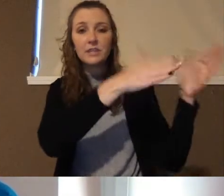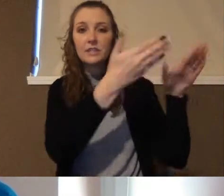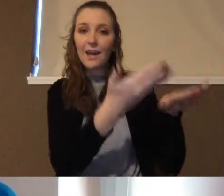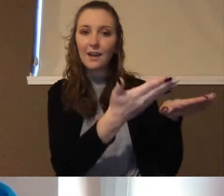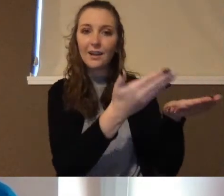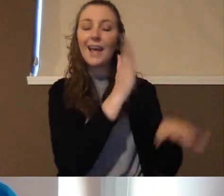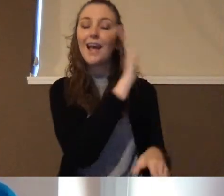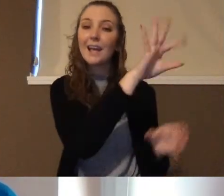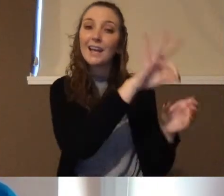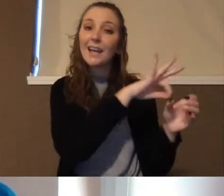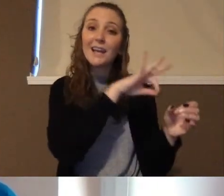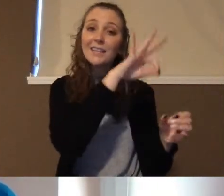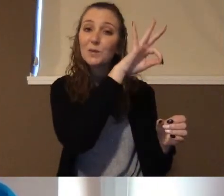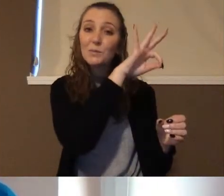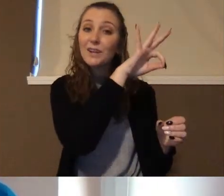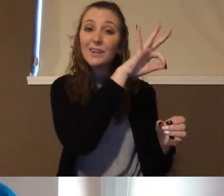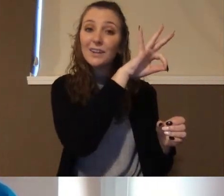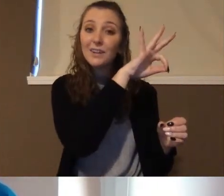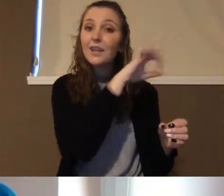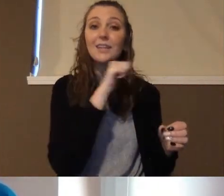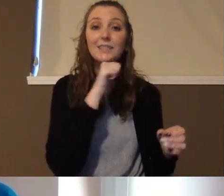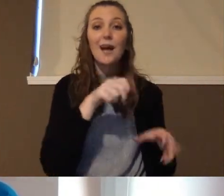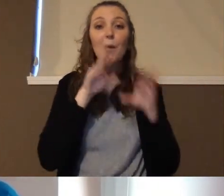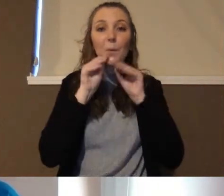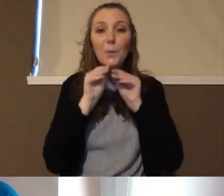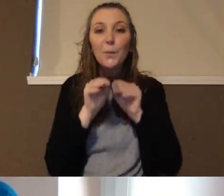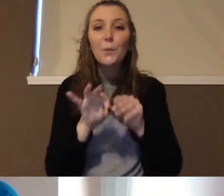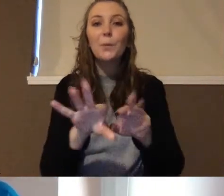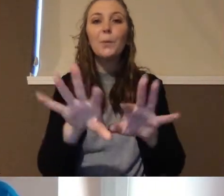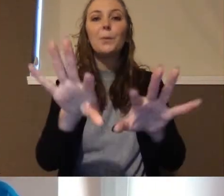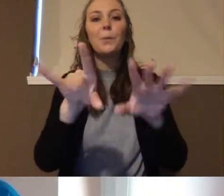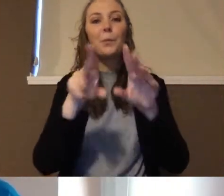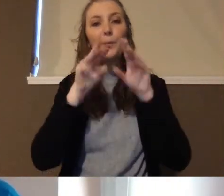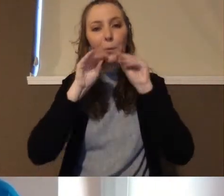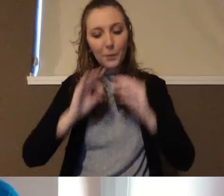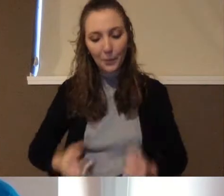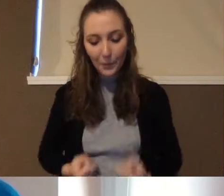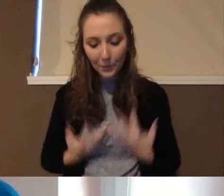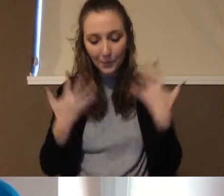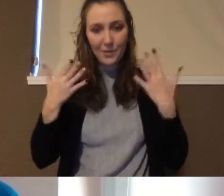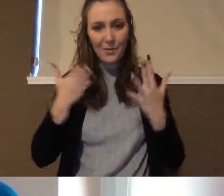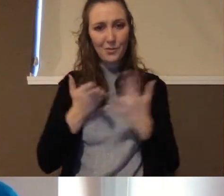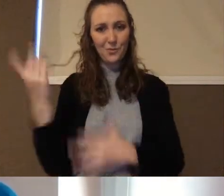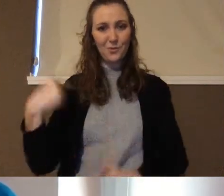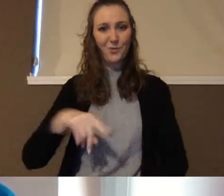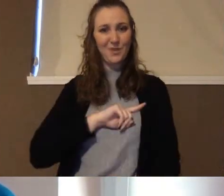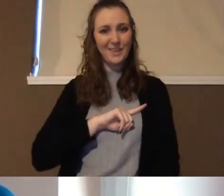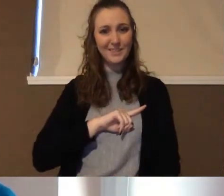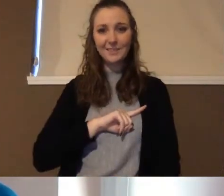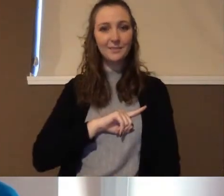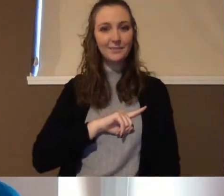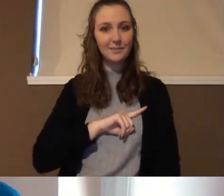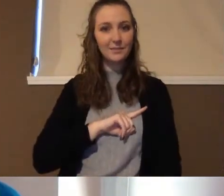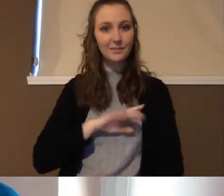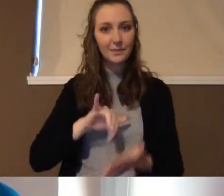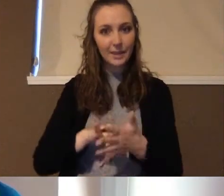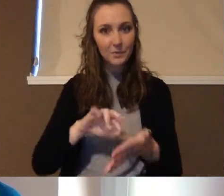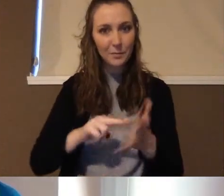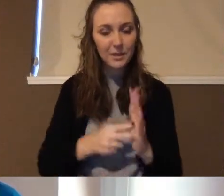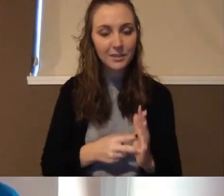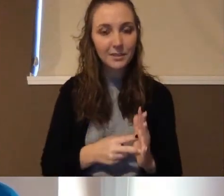But that means God is dead. That means God's spirit isn't